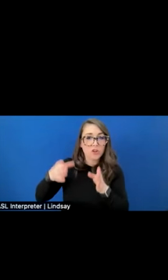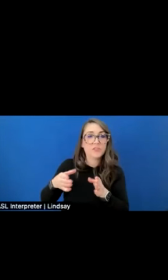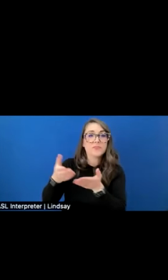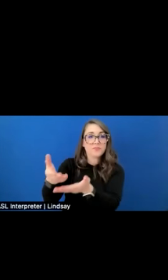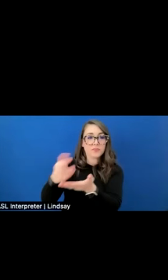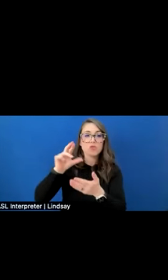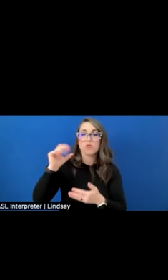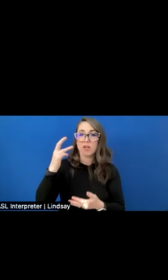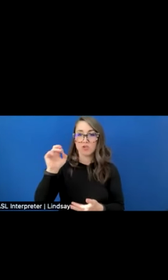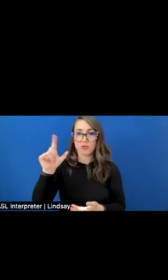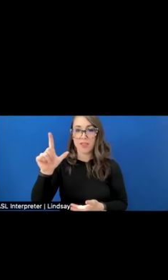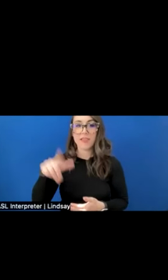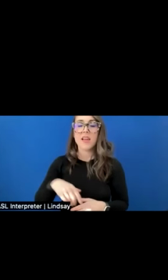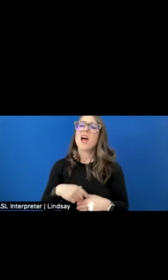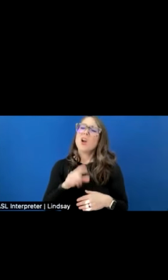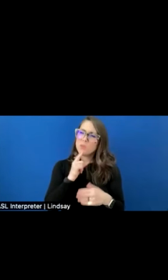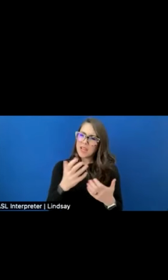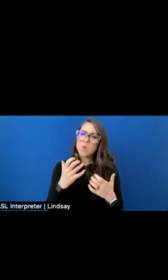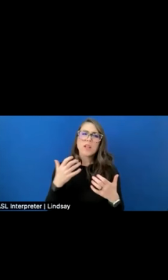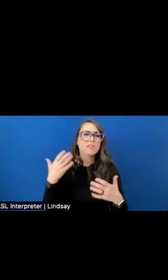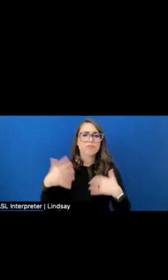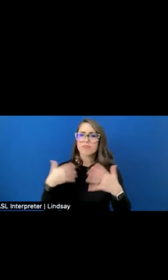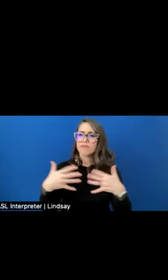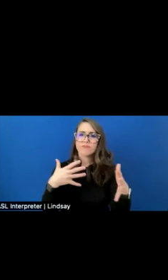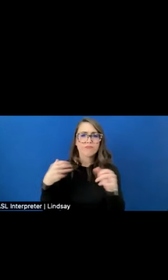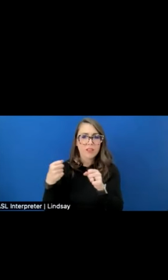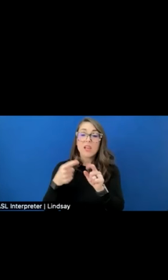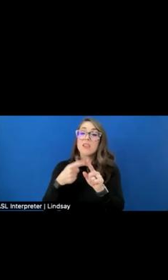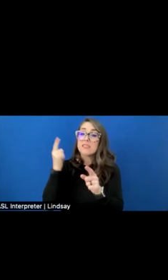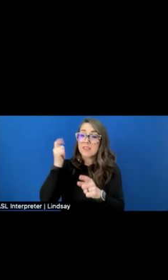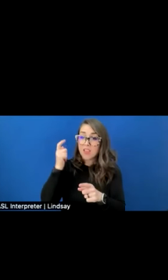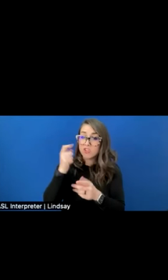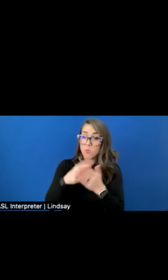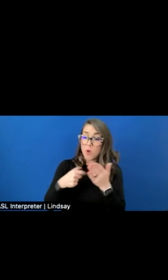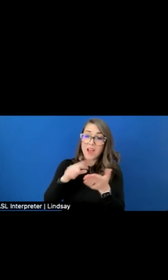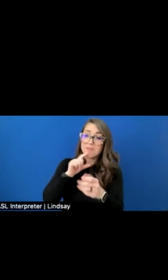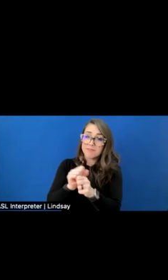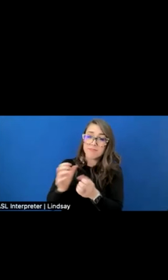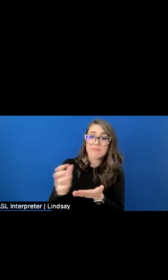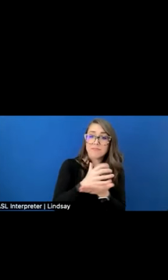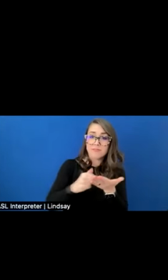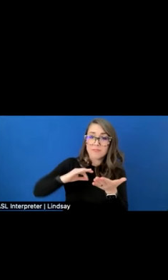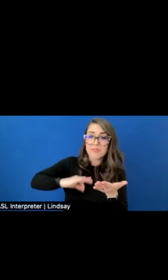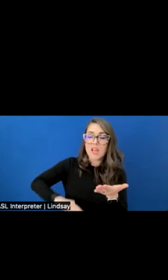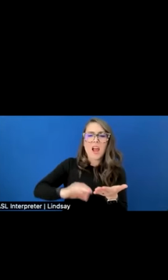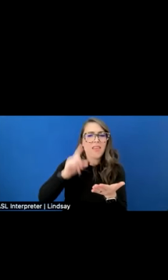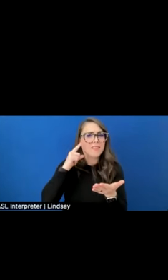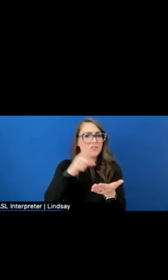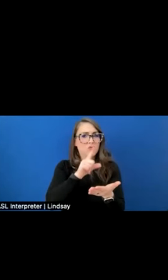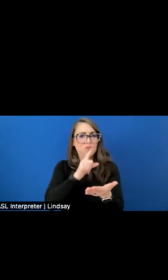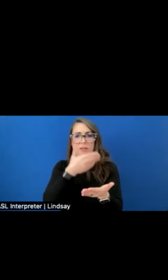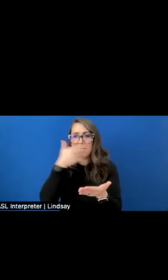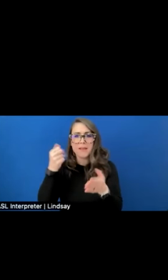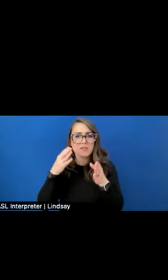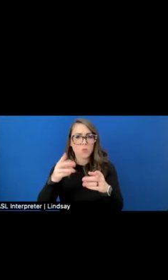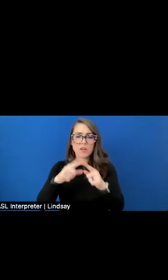best forward what I got from the scholarship. I think this is really the best way for me to show my gratitude to the